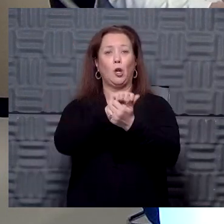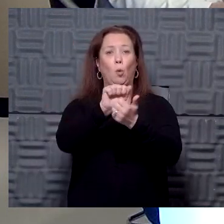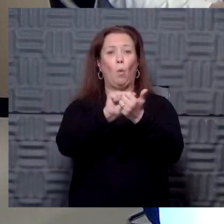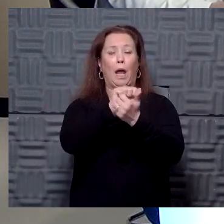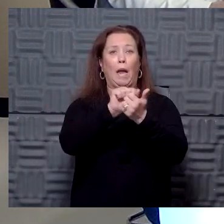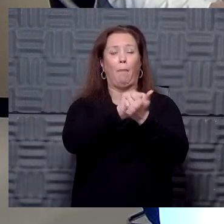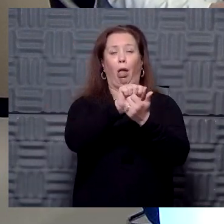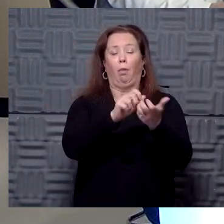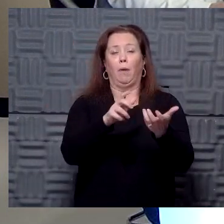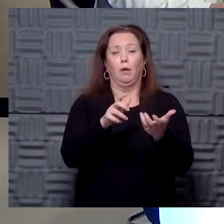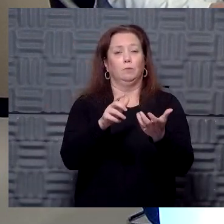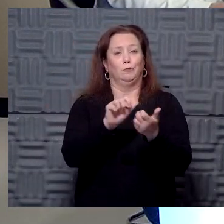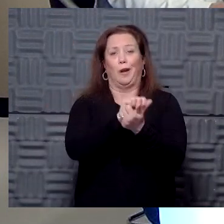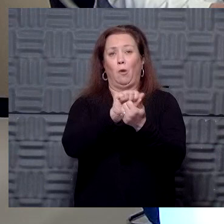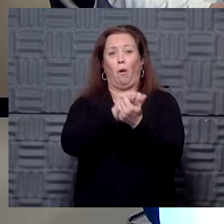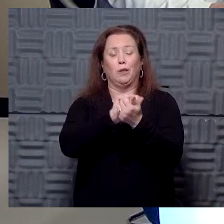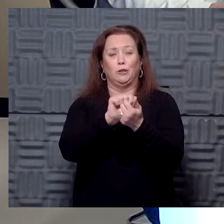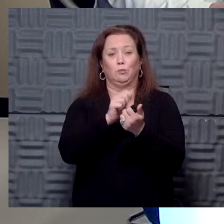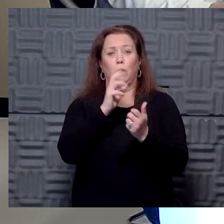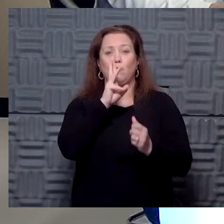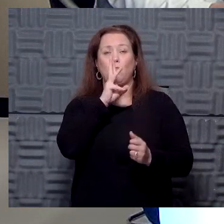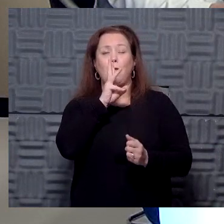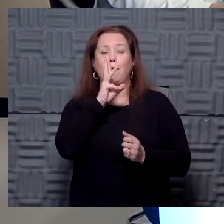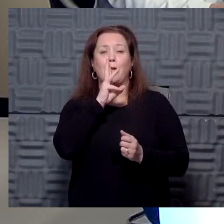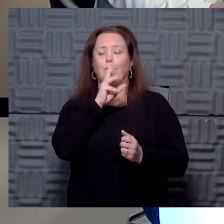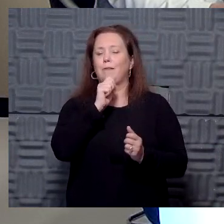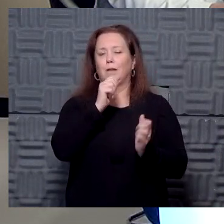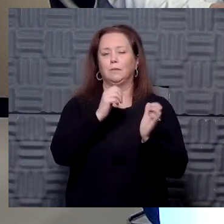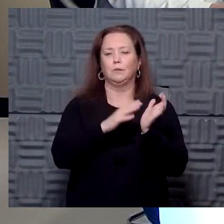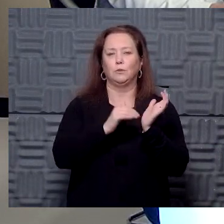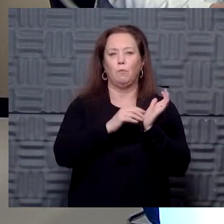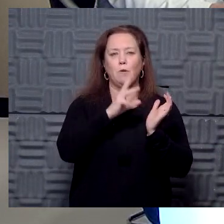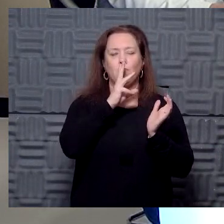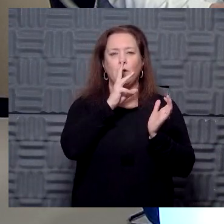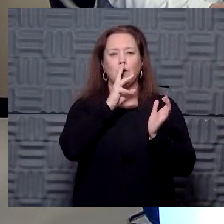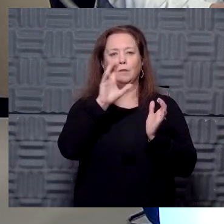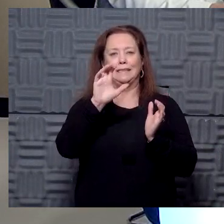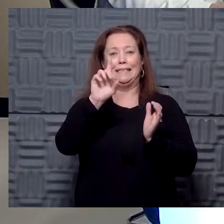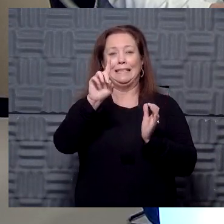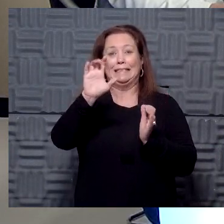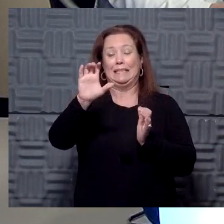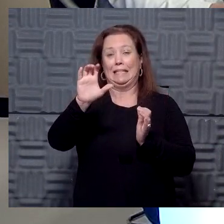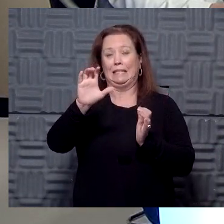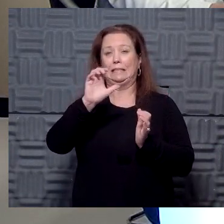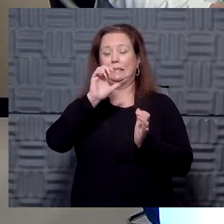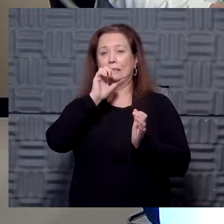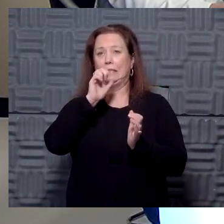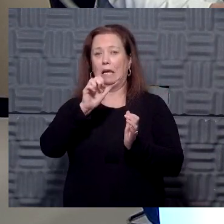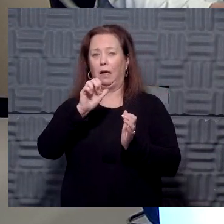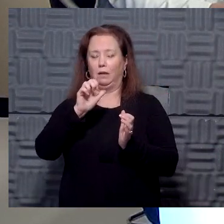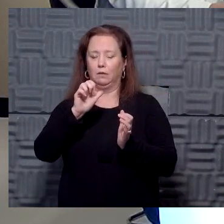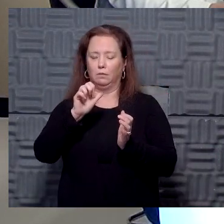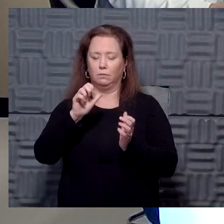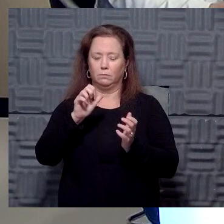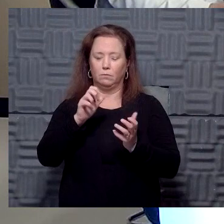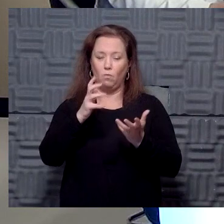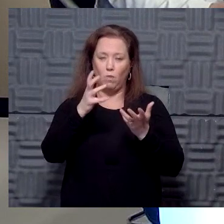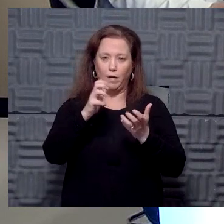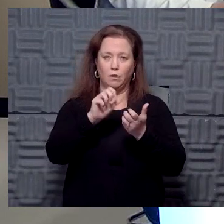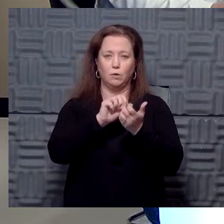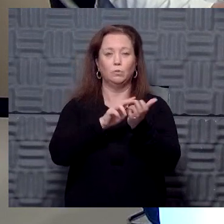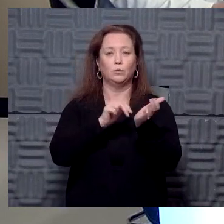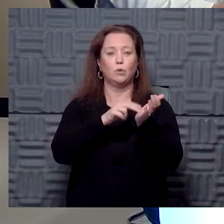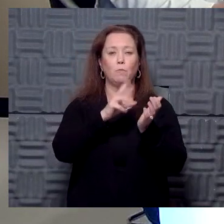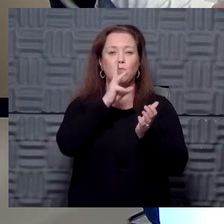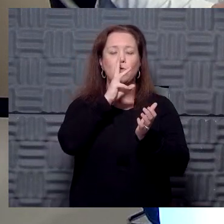them off as best you can with water. Mhm. Not so much soap and water, as it turns out. The CDC is not as wild about soap and water On the because vegetable, it does yeah.